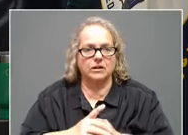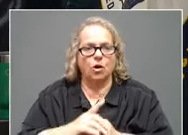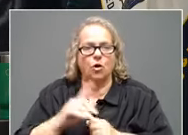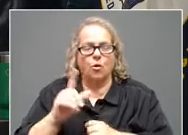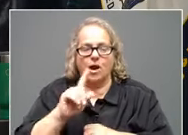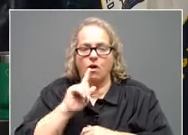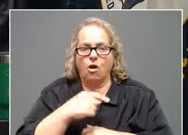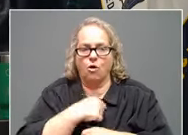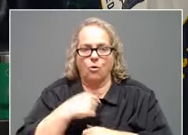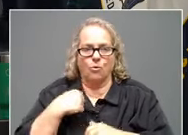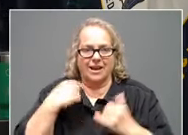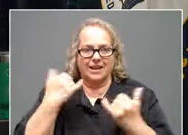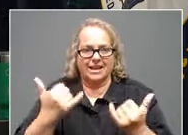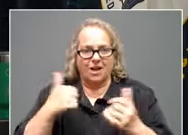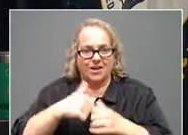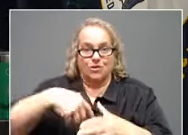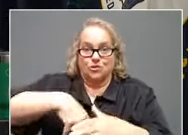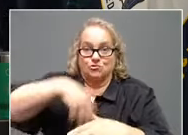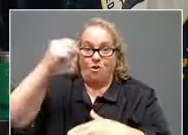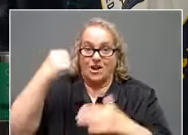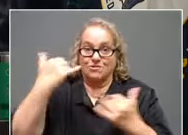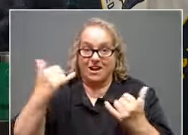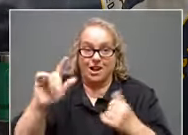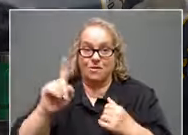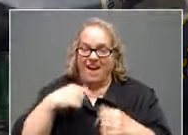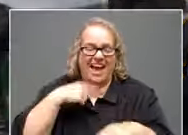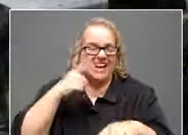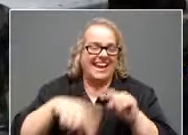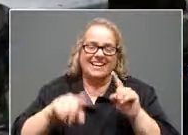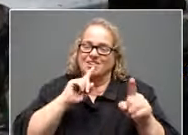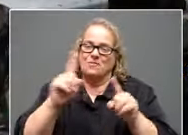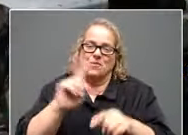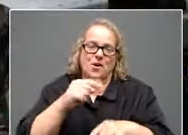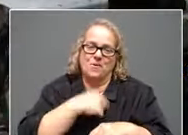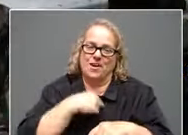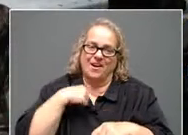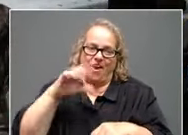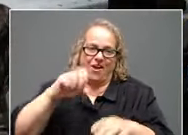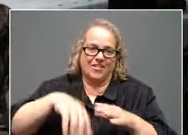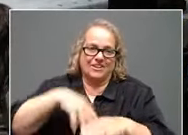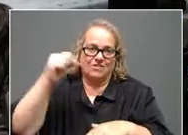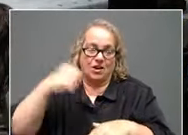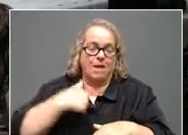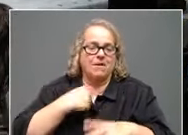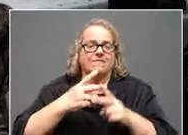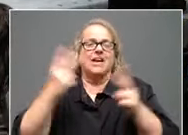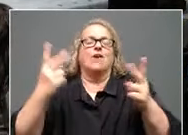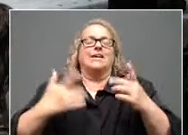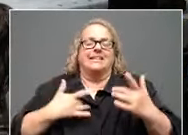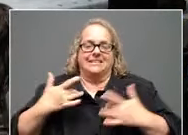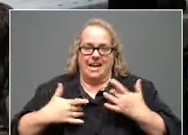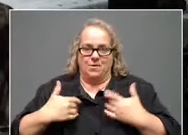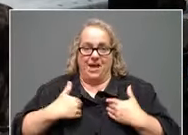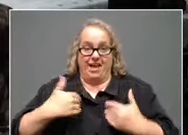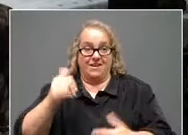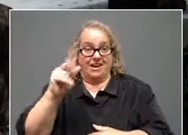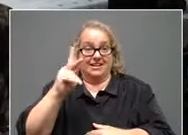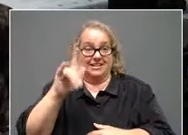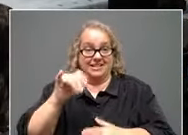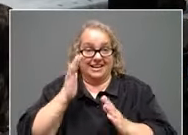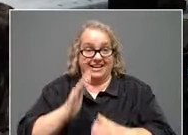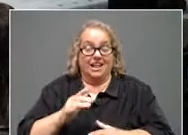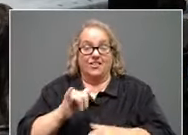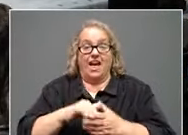exactly in that drawing, but I am really excited. We got a Kentuckian that is going to, before taxes,